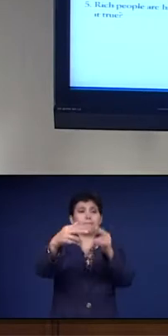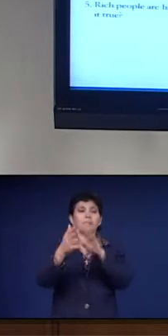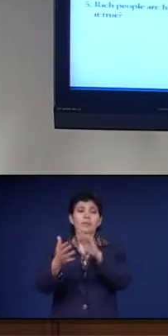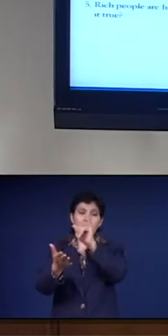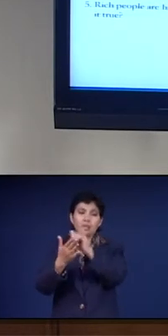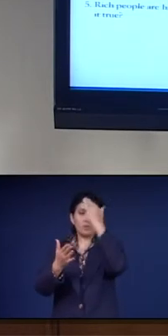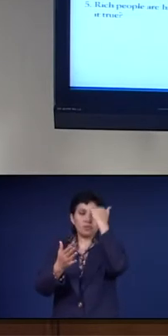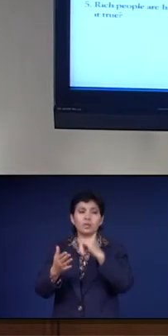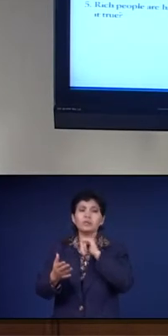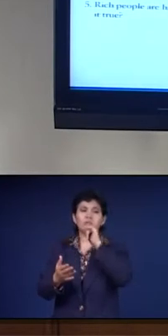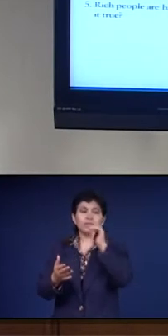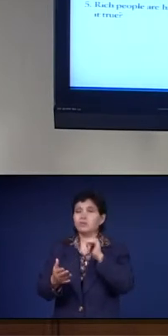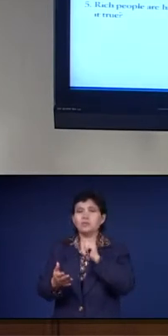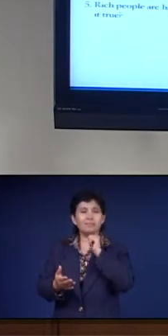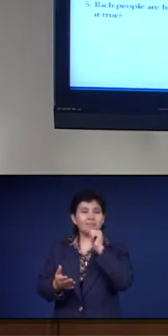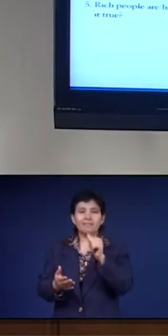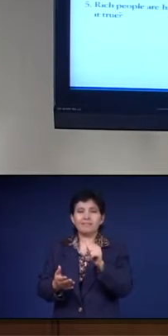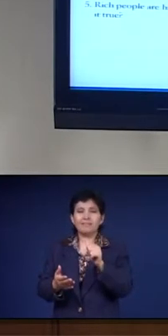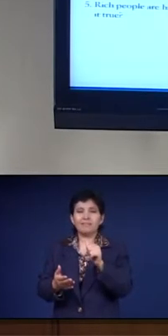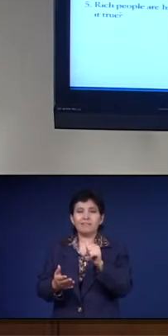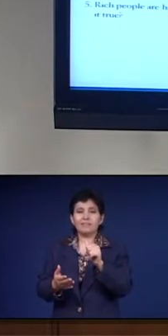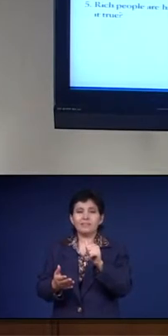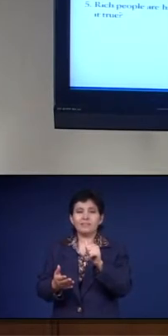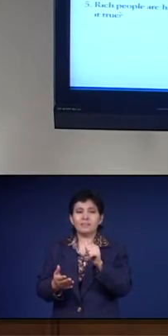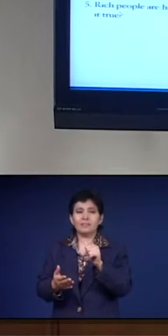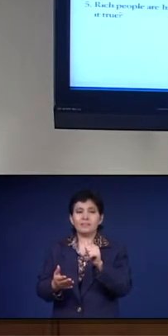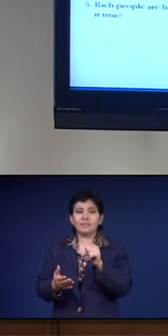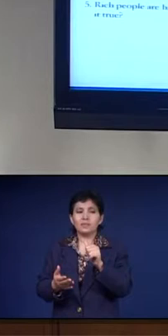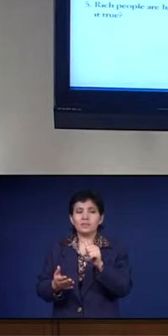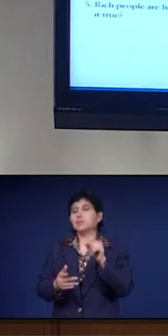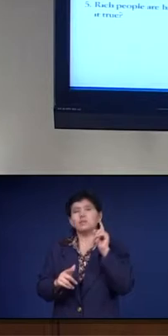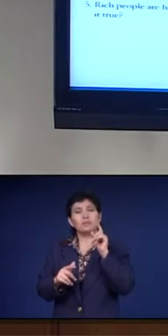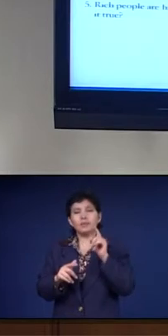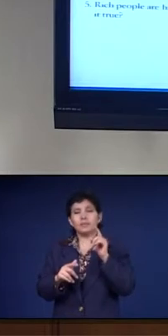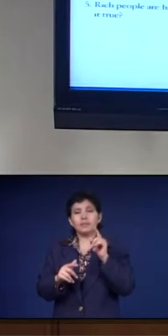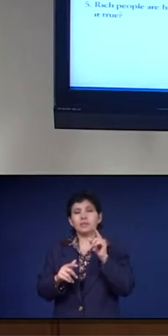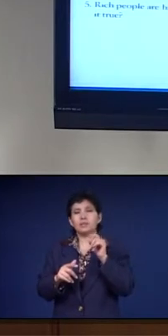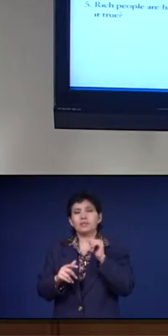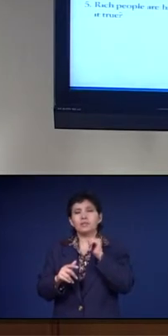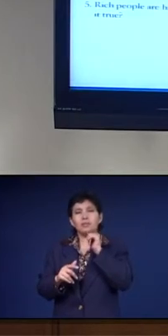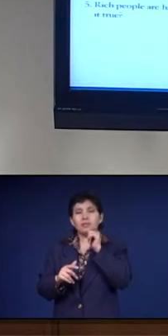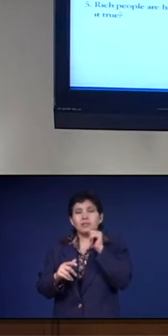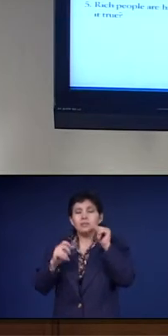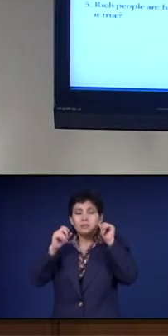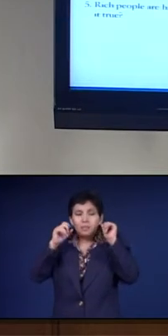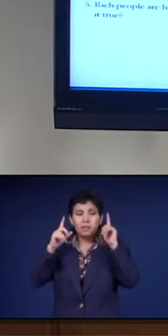That's why it's not, I mean, you won't be surprised when you